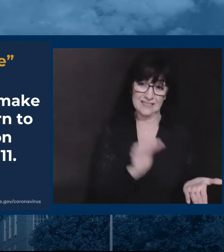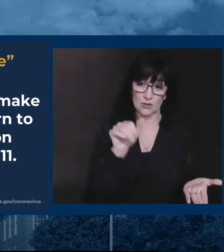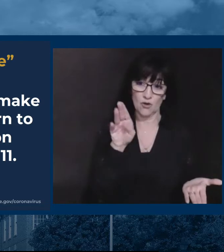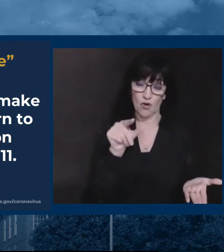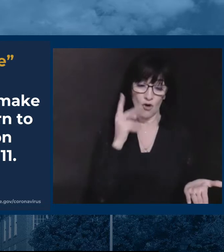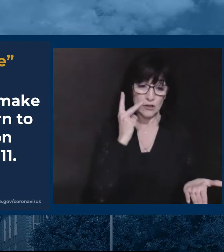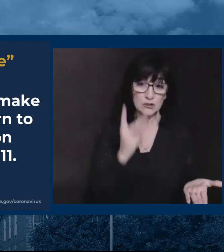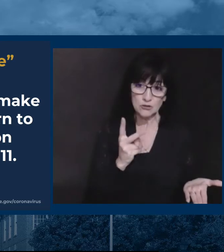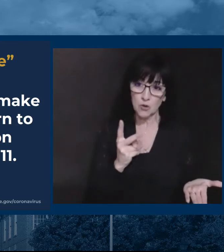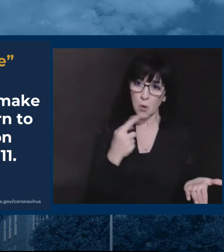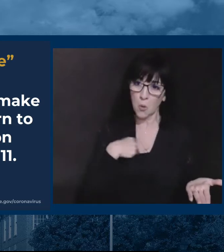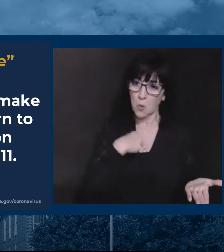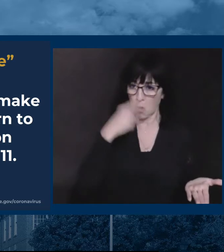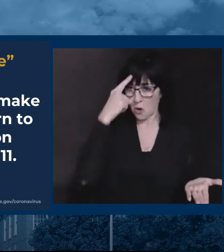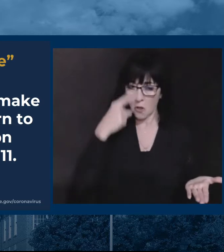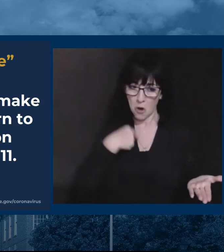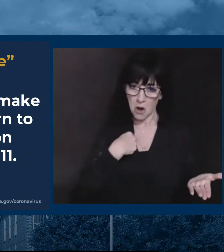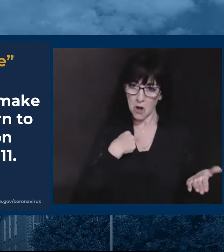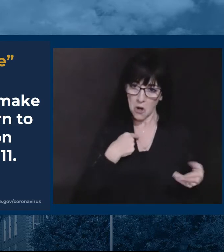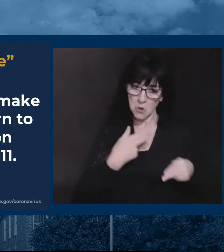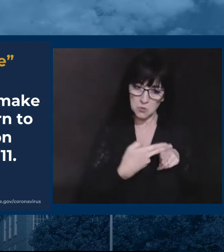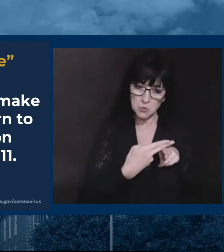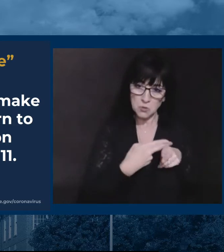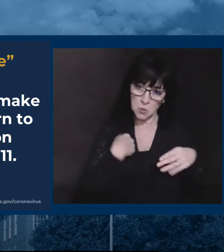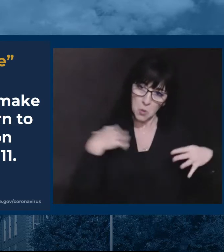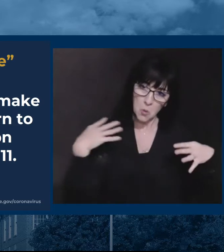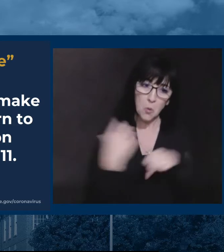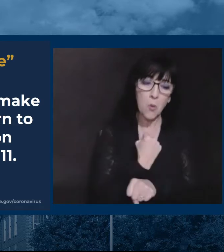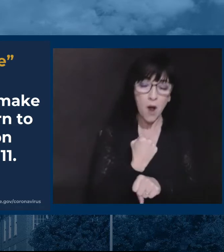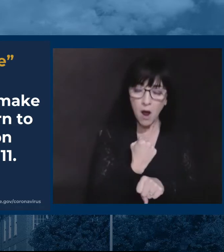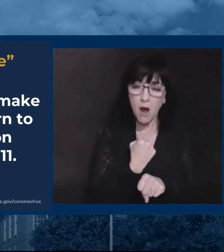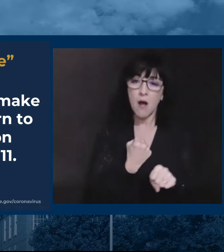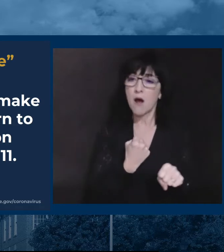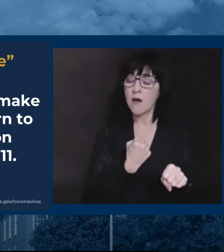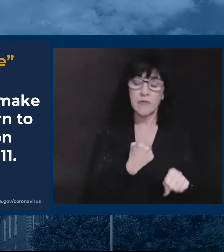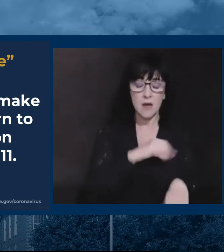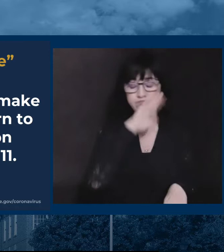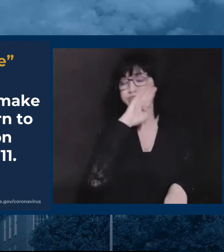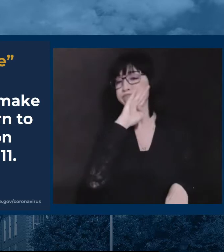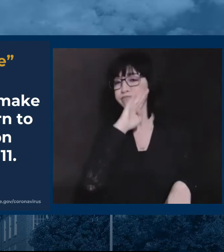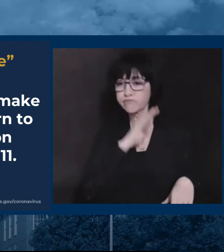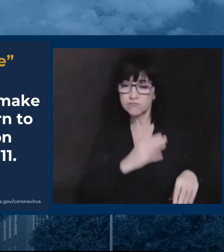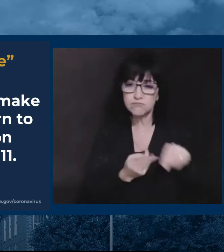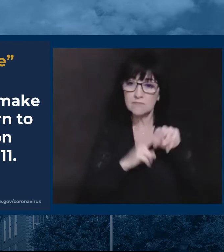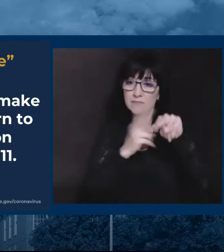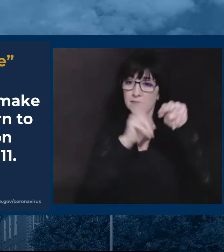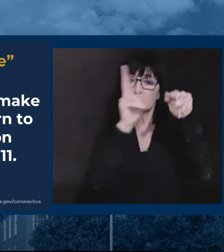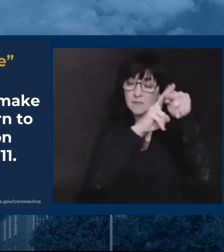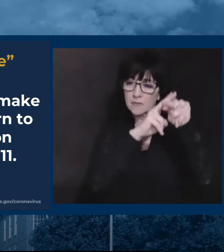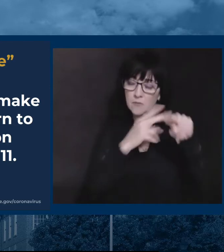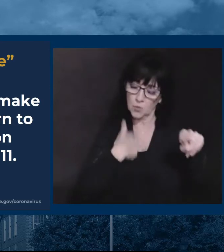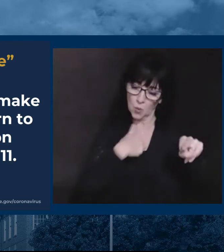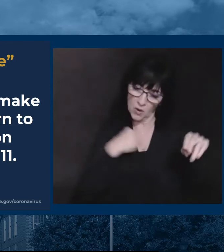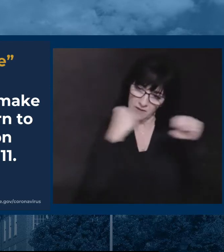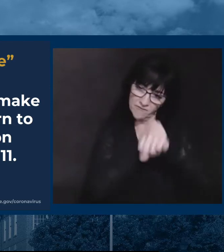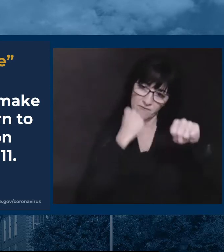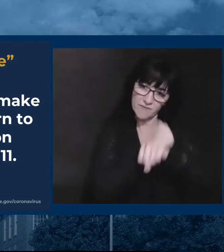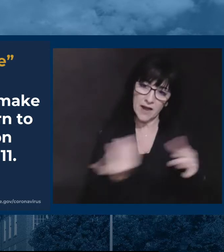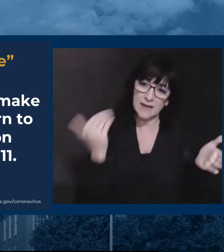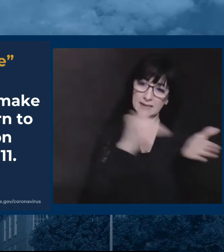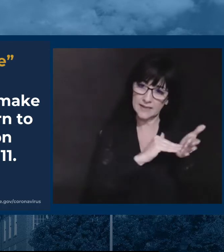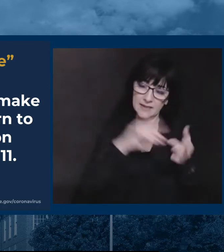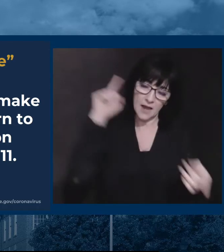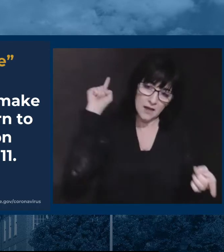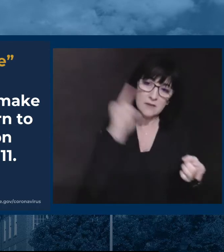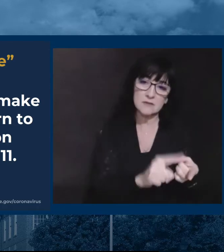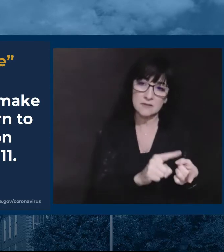prepared to test 100,000 or more Delawareans each month, including all of those workers are going back to work